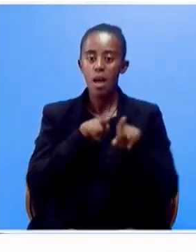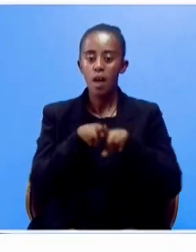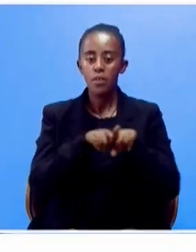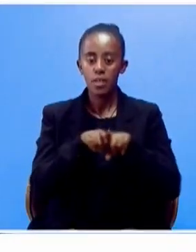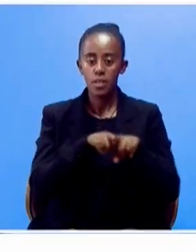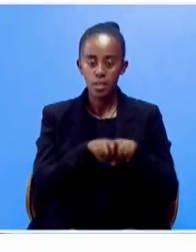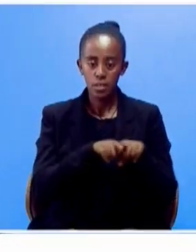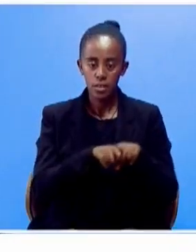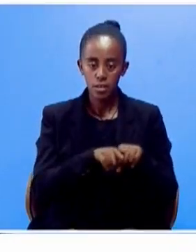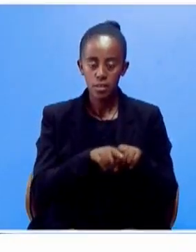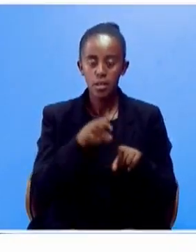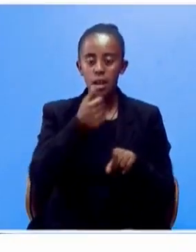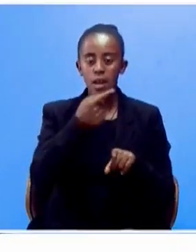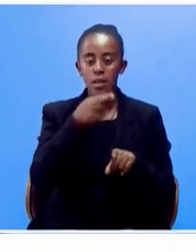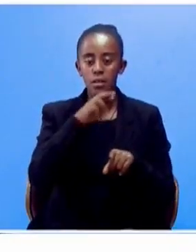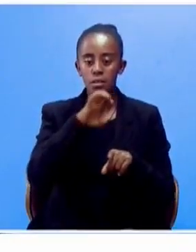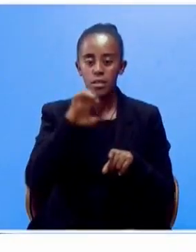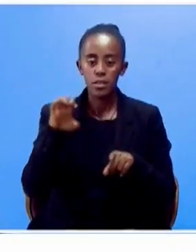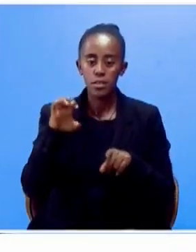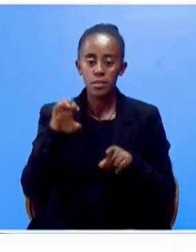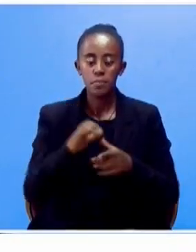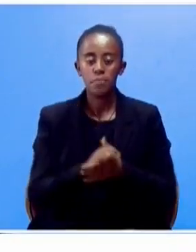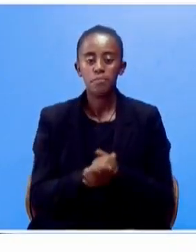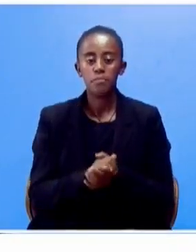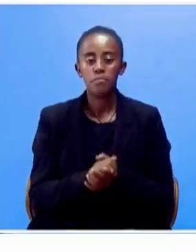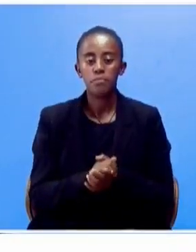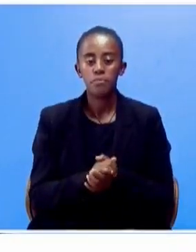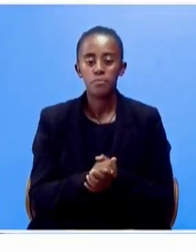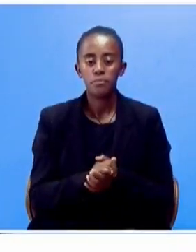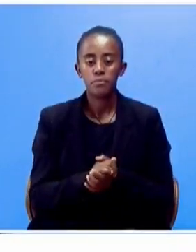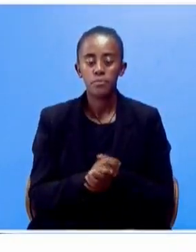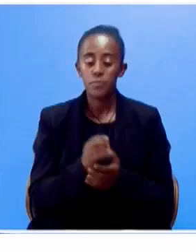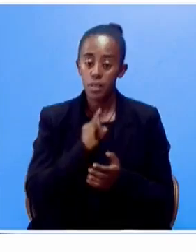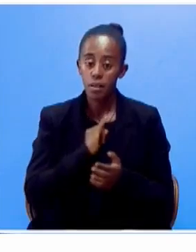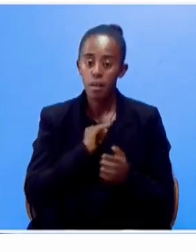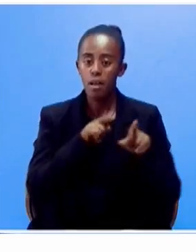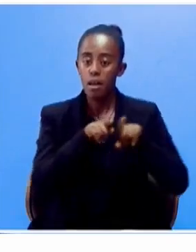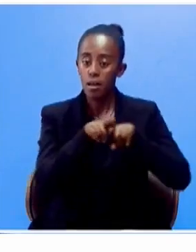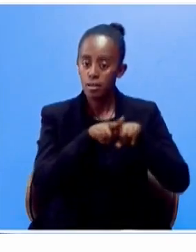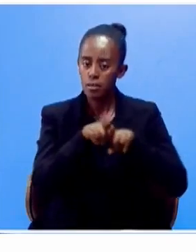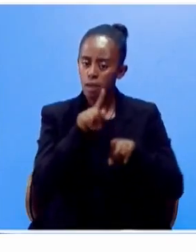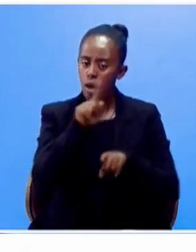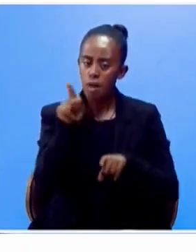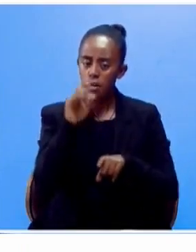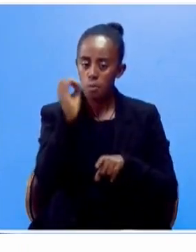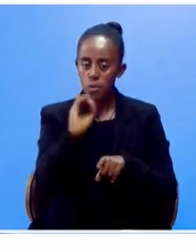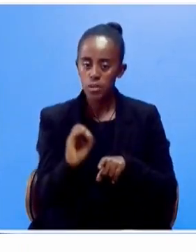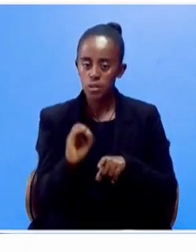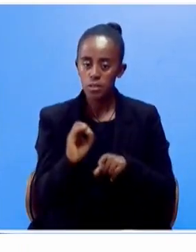yeah? I agree 100%.